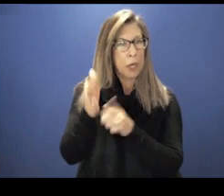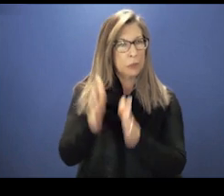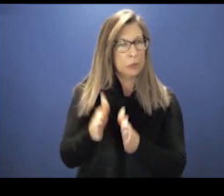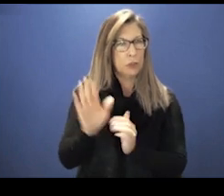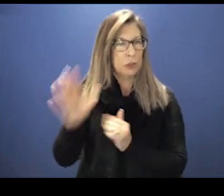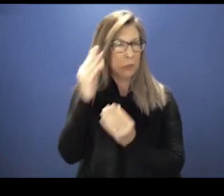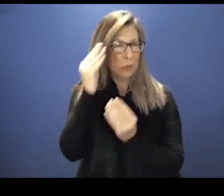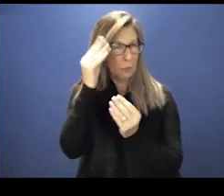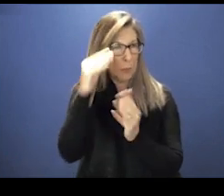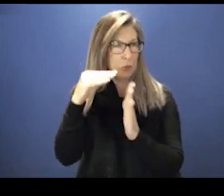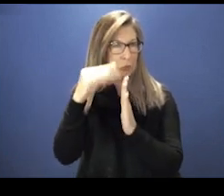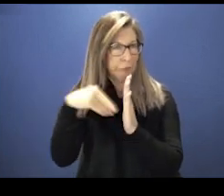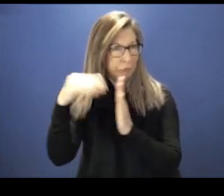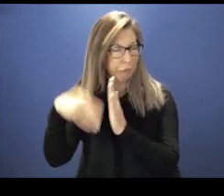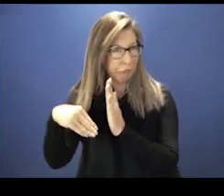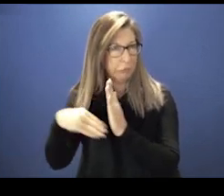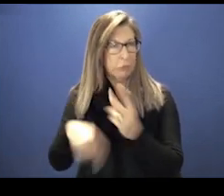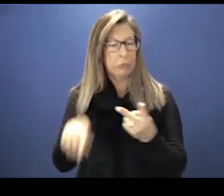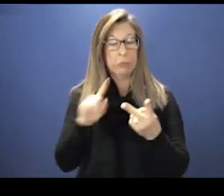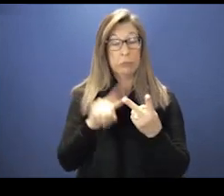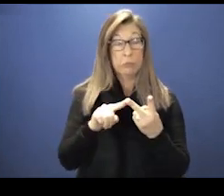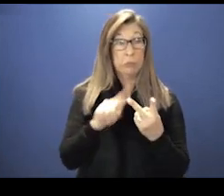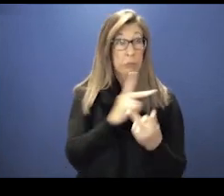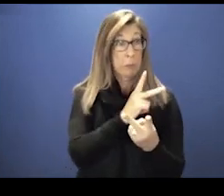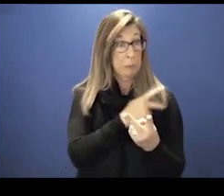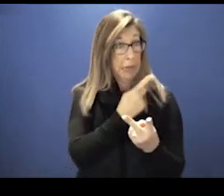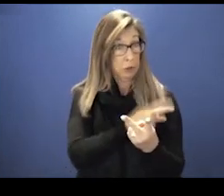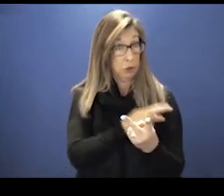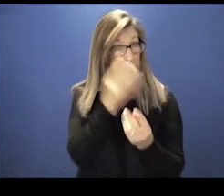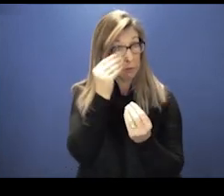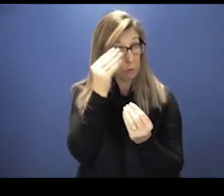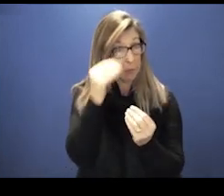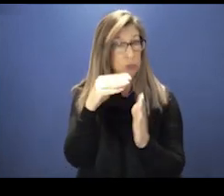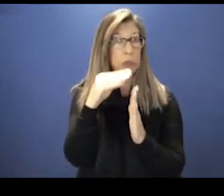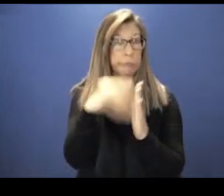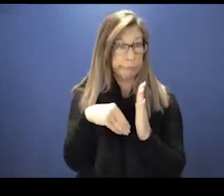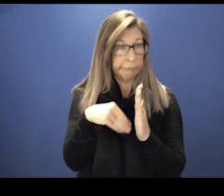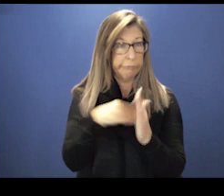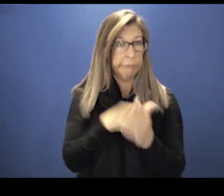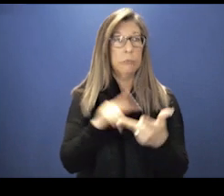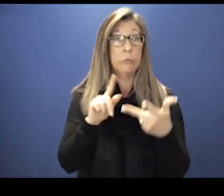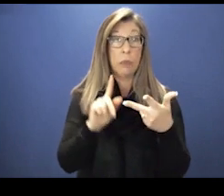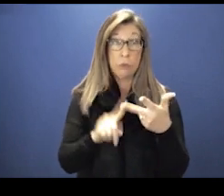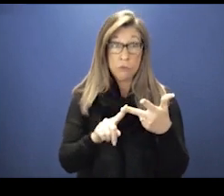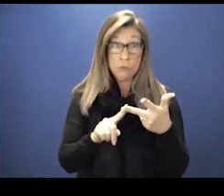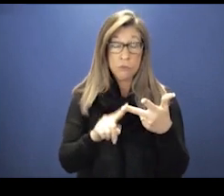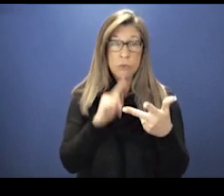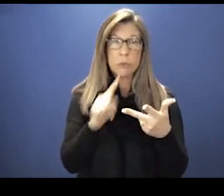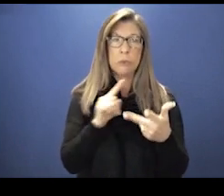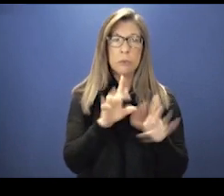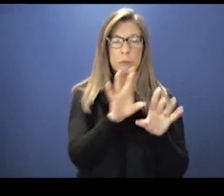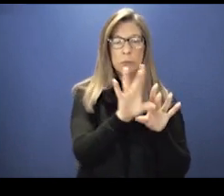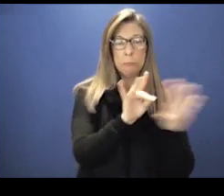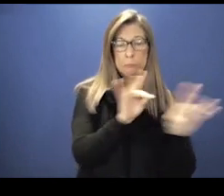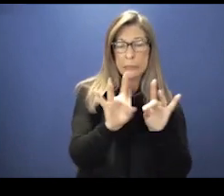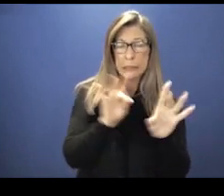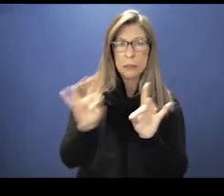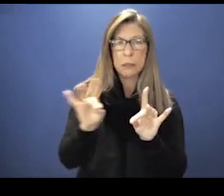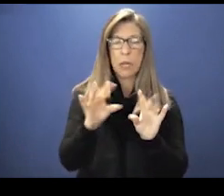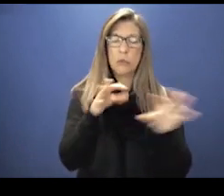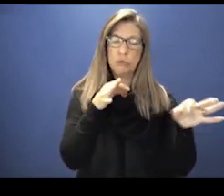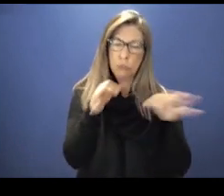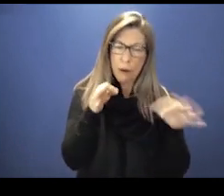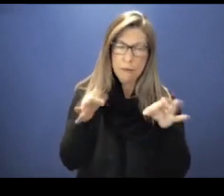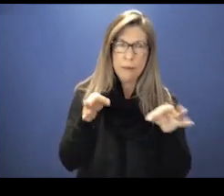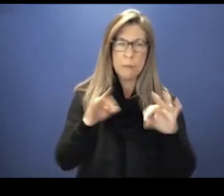information. 2, provide the patient information. 3, select and describe the